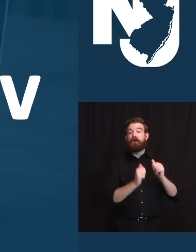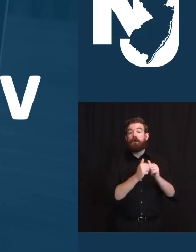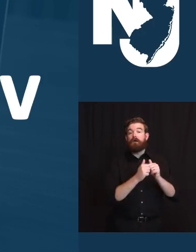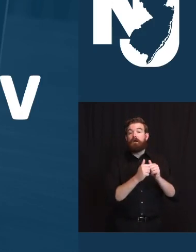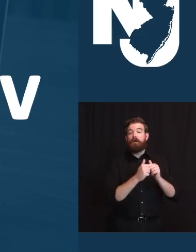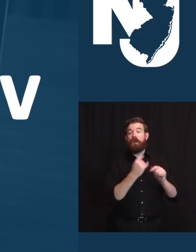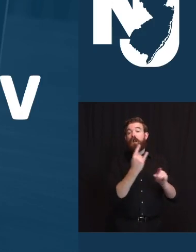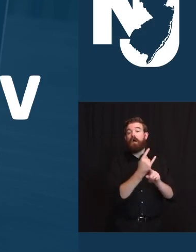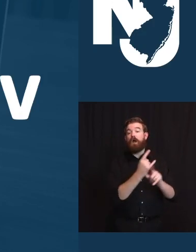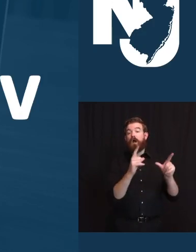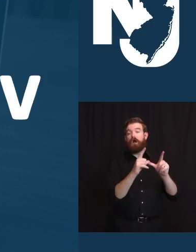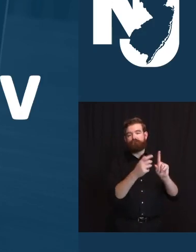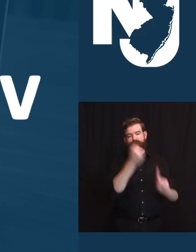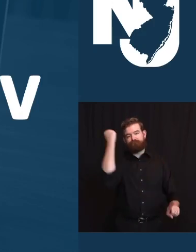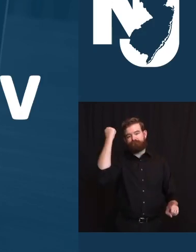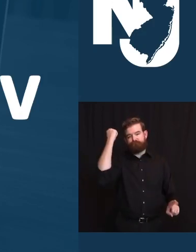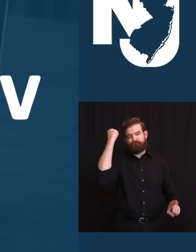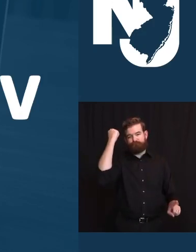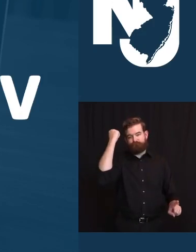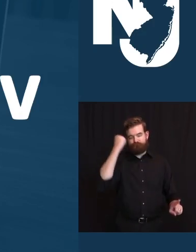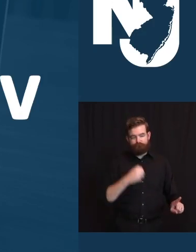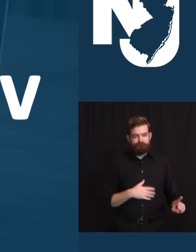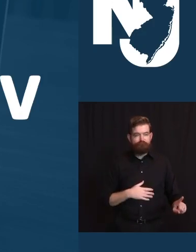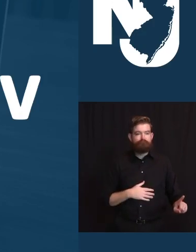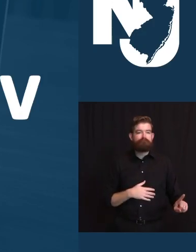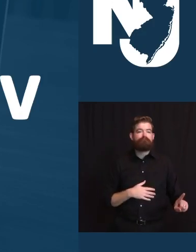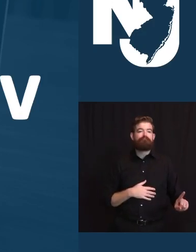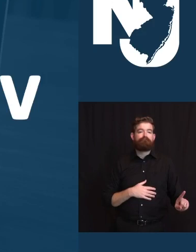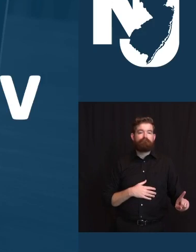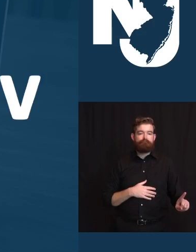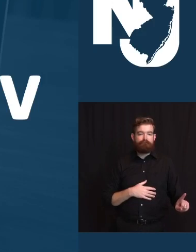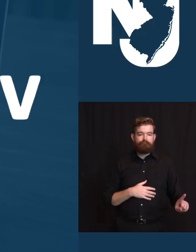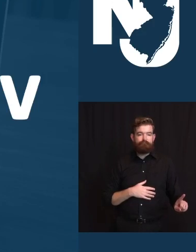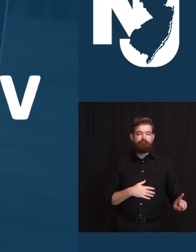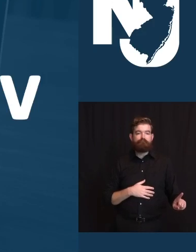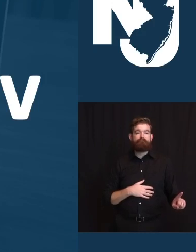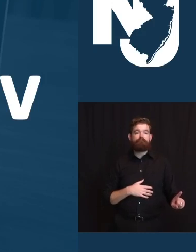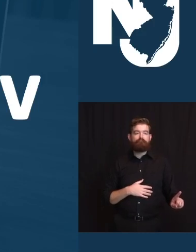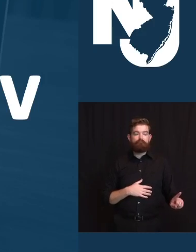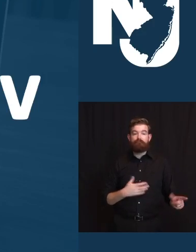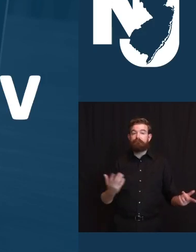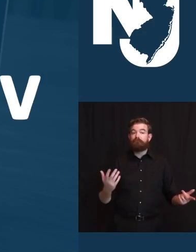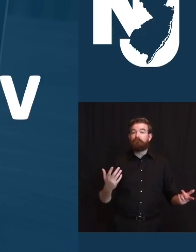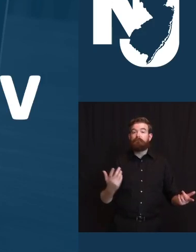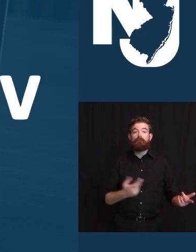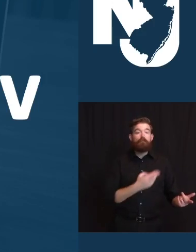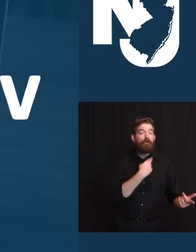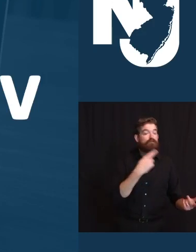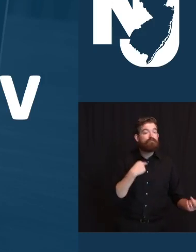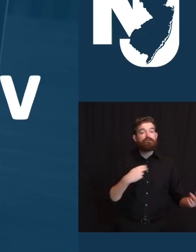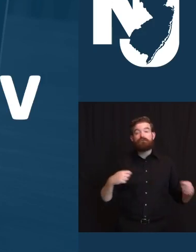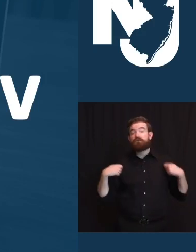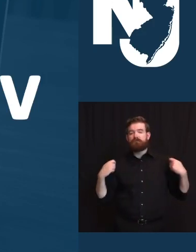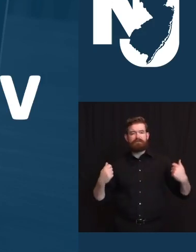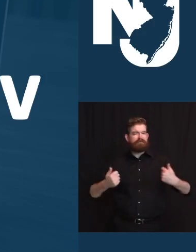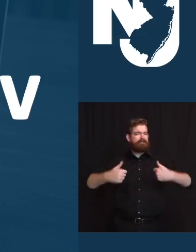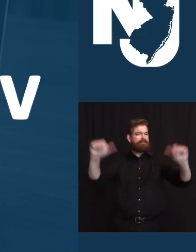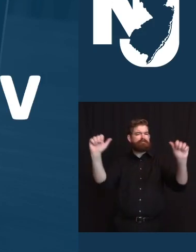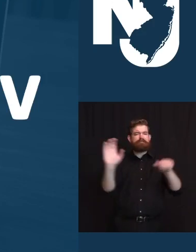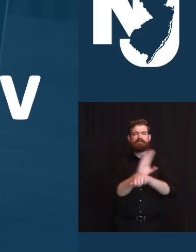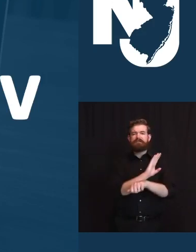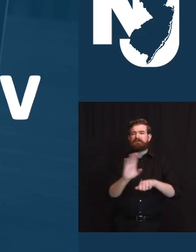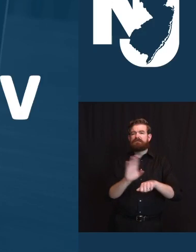save lives, and that goes whether it pertains to a restaurant or a gym or, frankly, any business. And when a selfish owner or